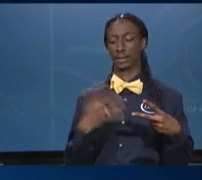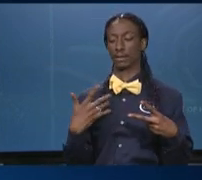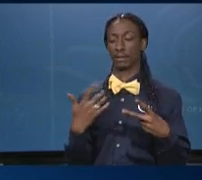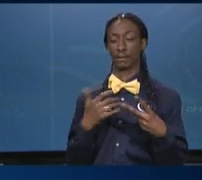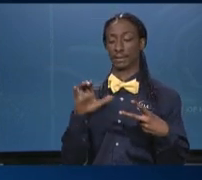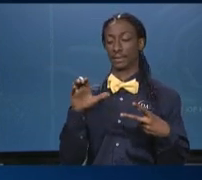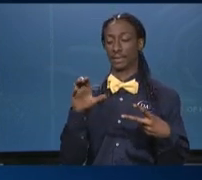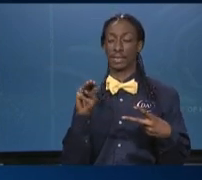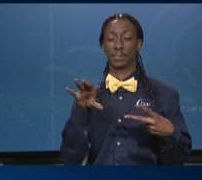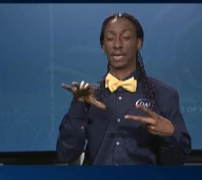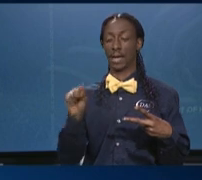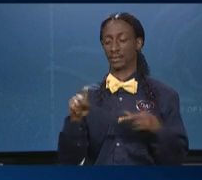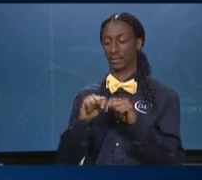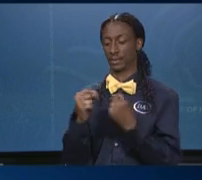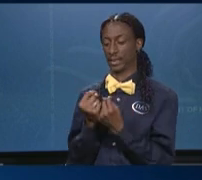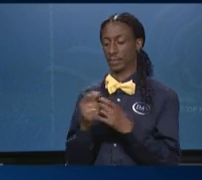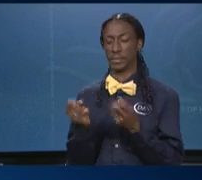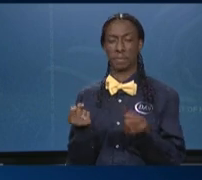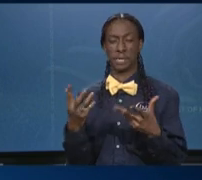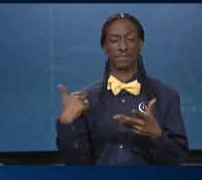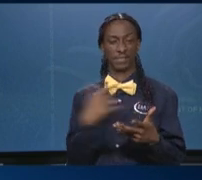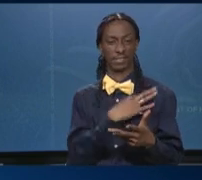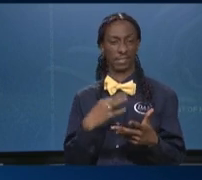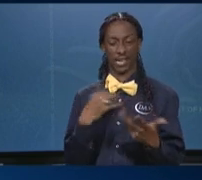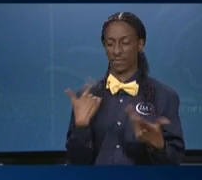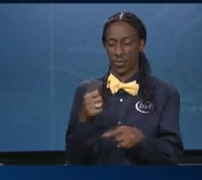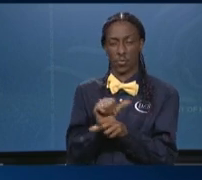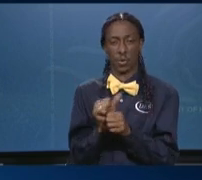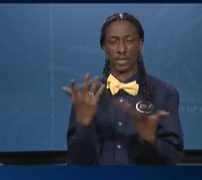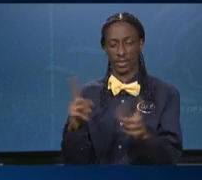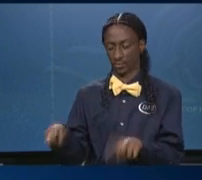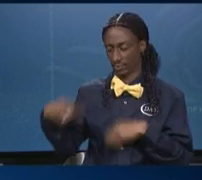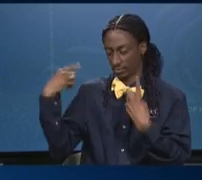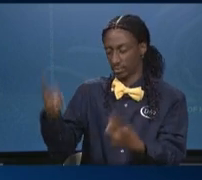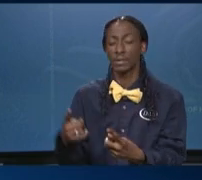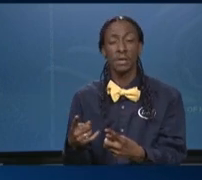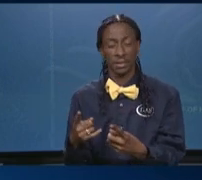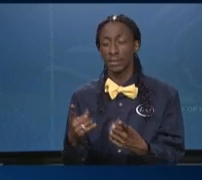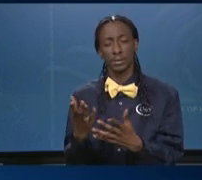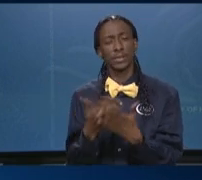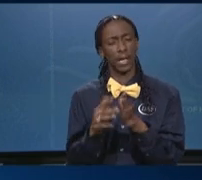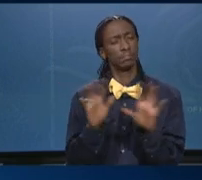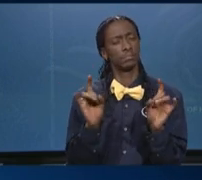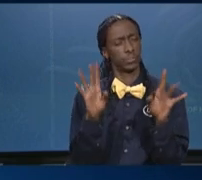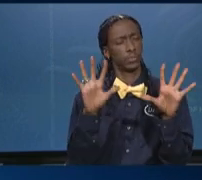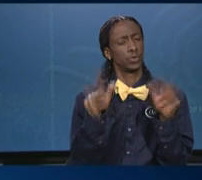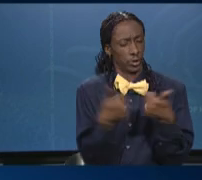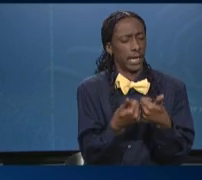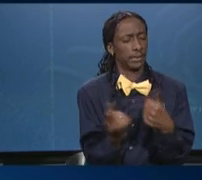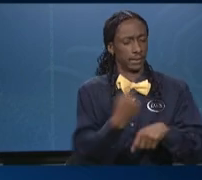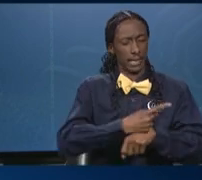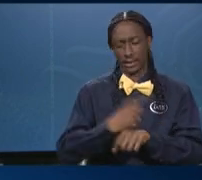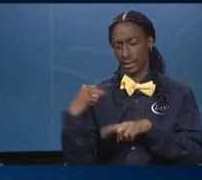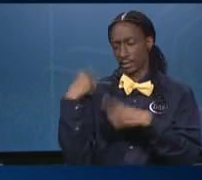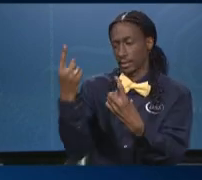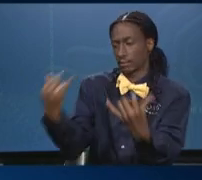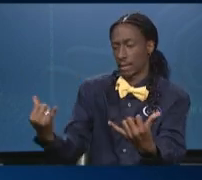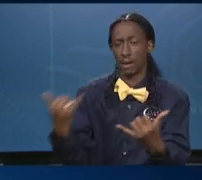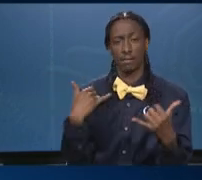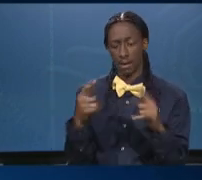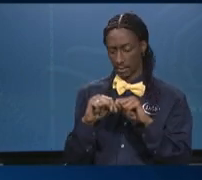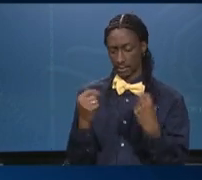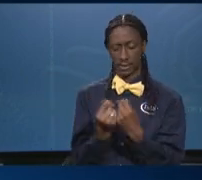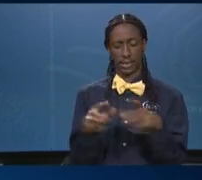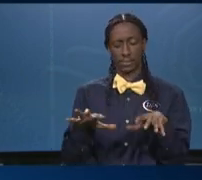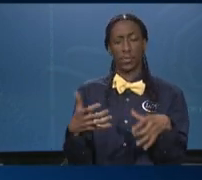staff have been here from the very beginning and through some of the most challenging days into now. The team loves the Affordable